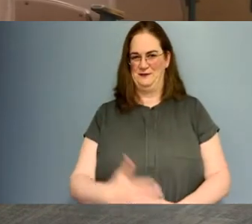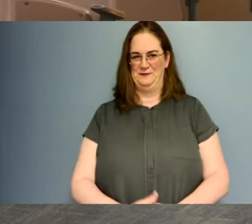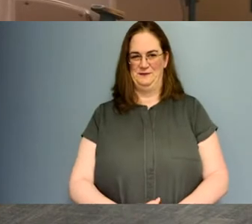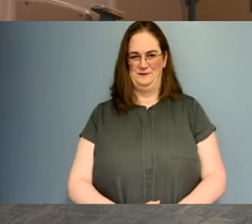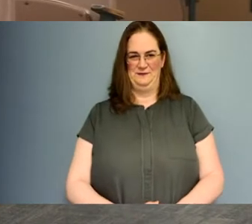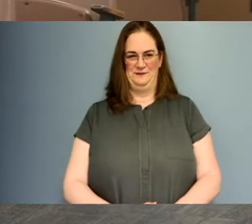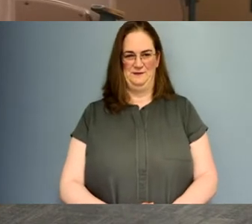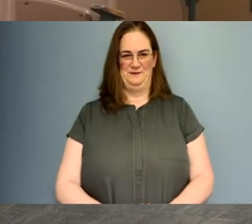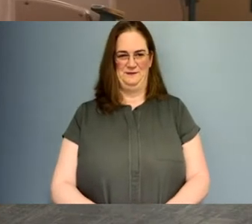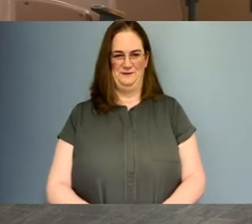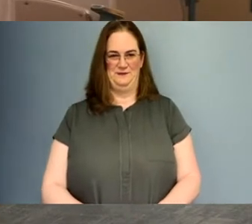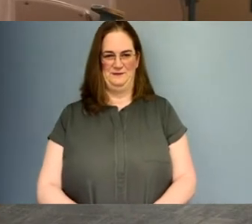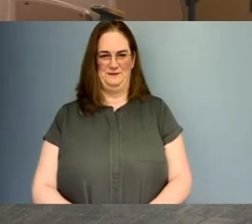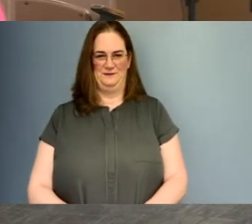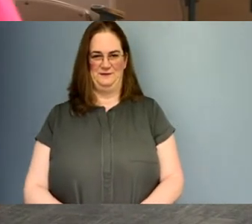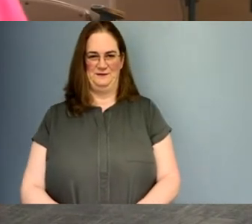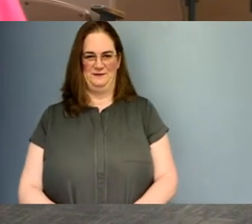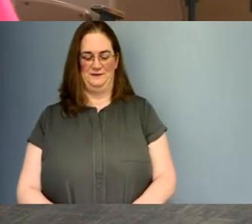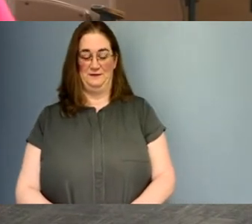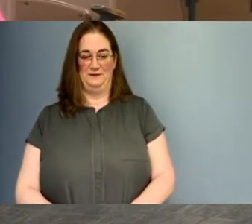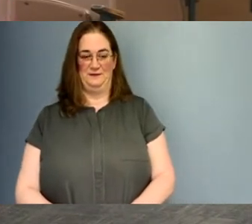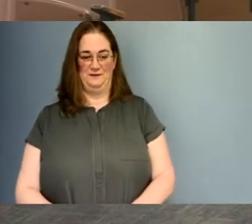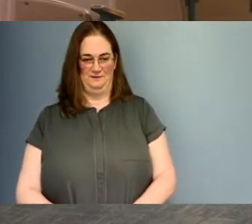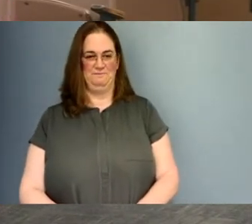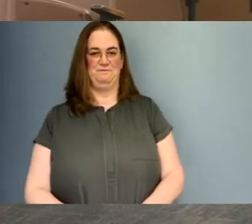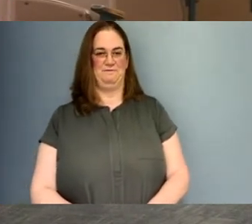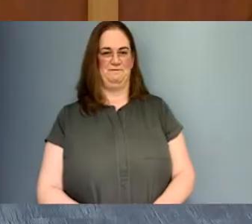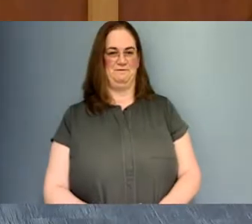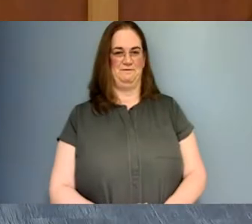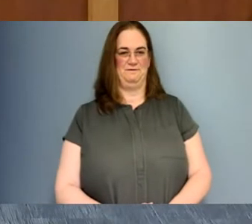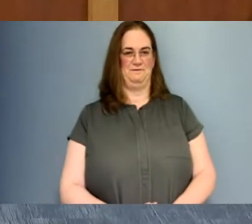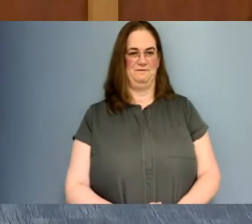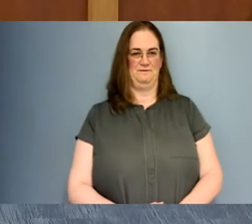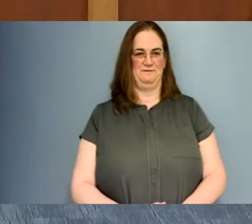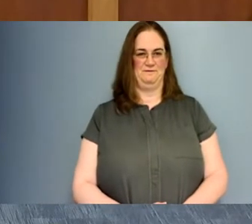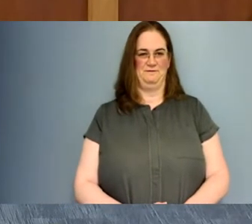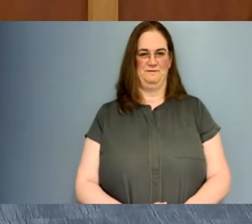say, I was going to close by saying thank you so much. Okay.